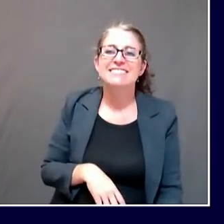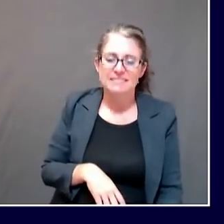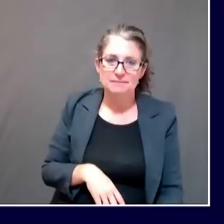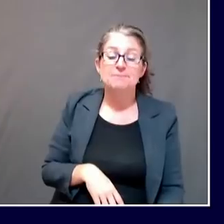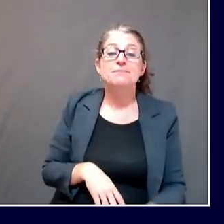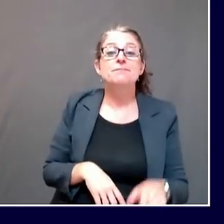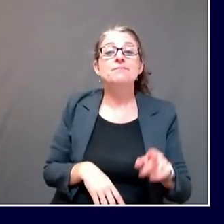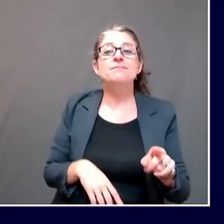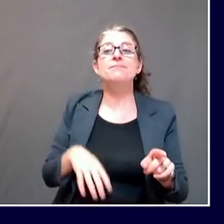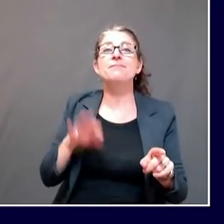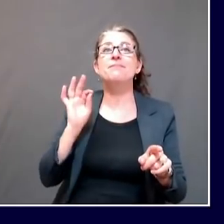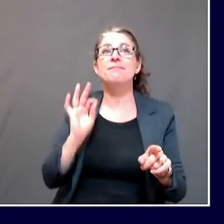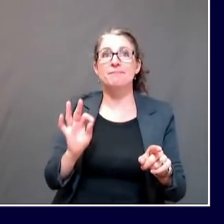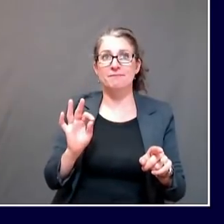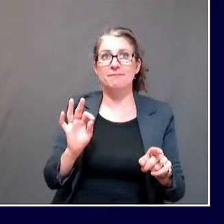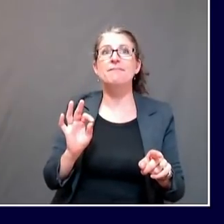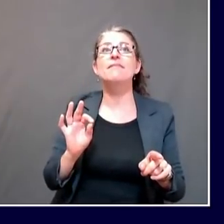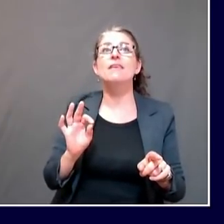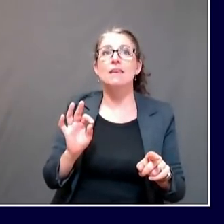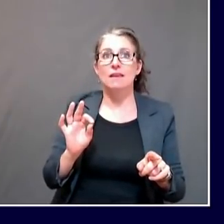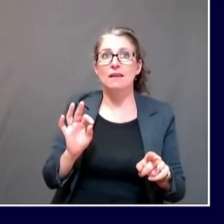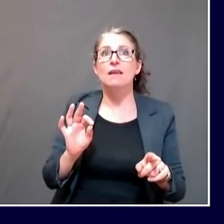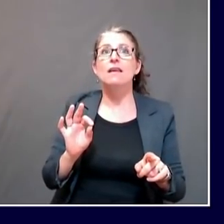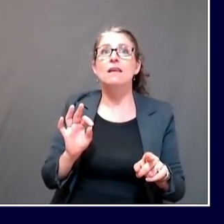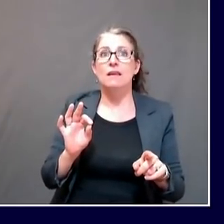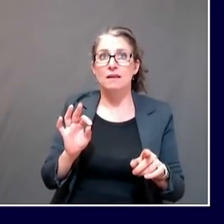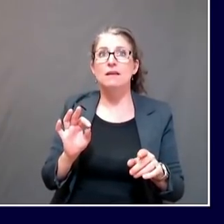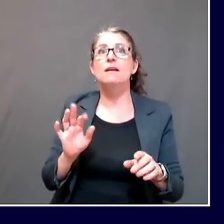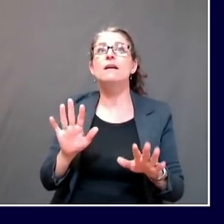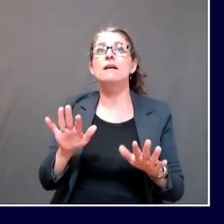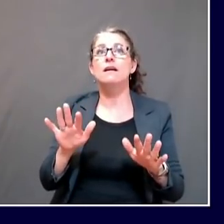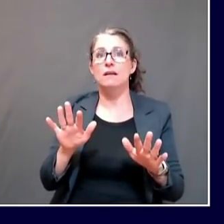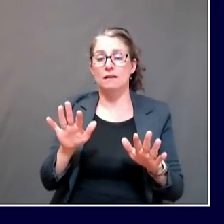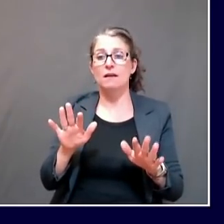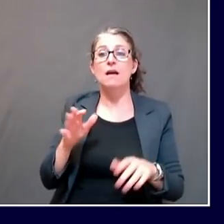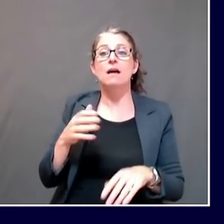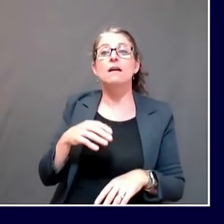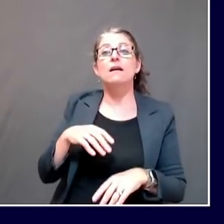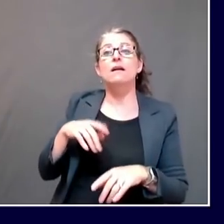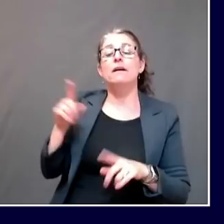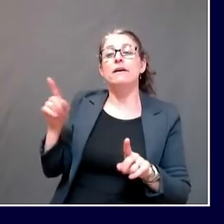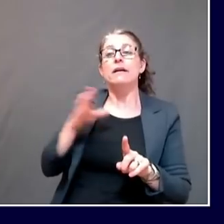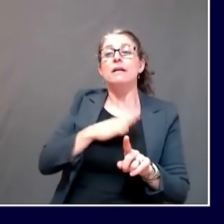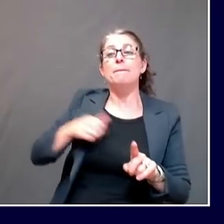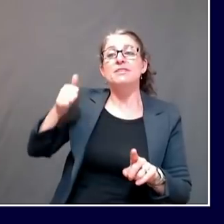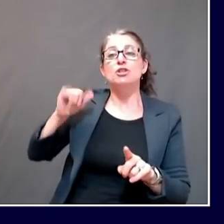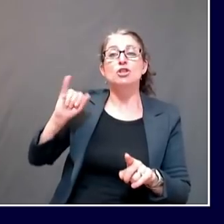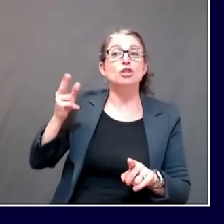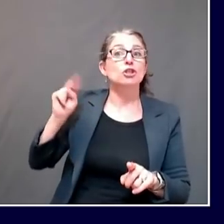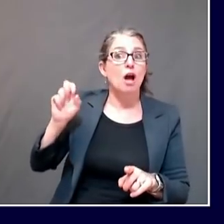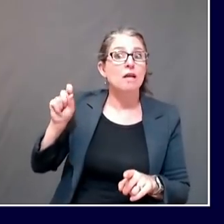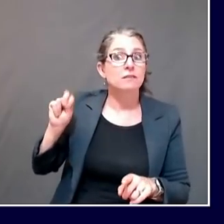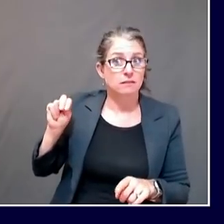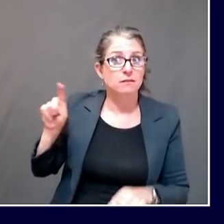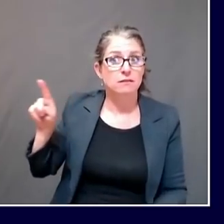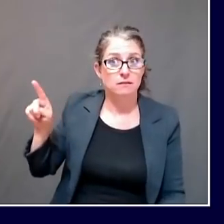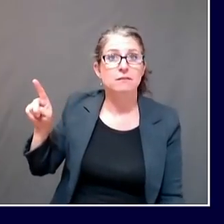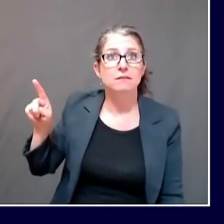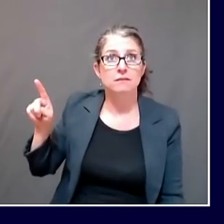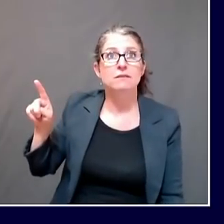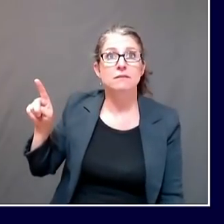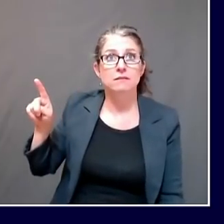that we're doing right now, and Heather Johnson has talked about that, is putting some of the CARES money, the federal CARES money out there for